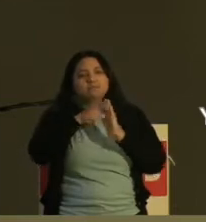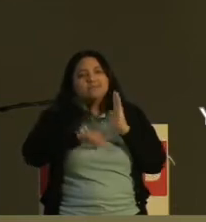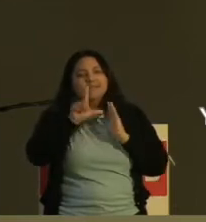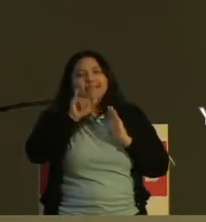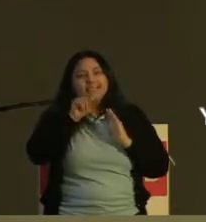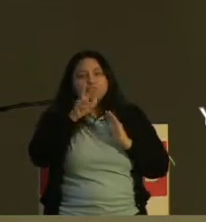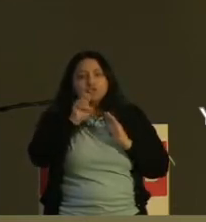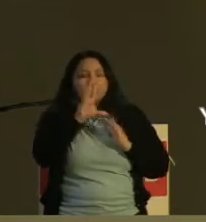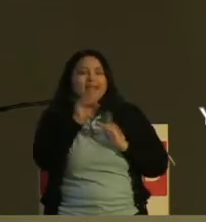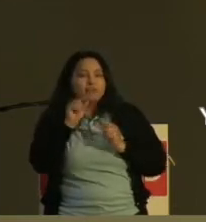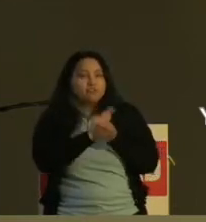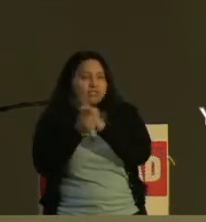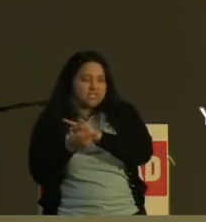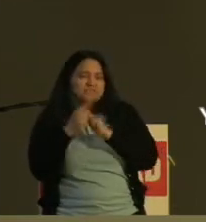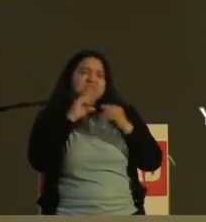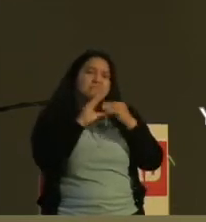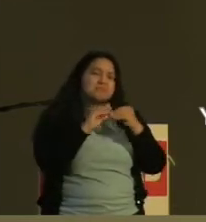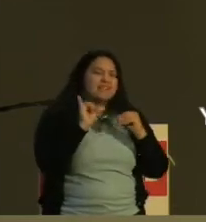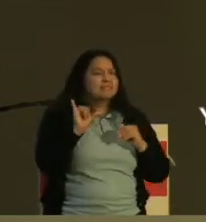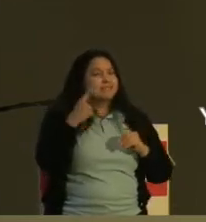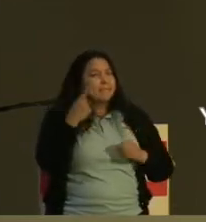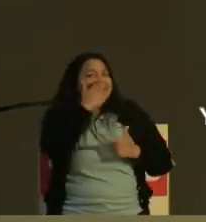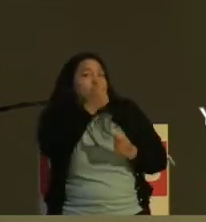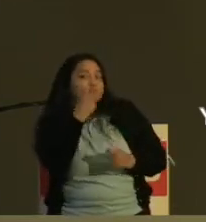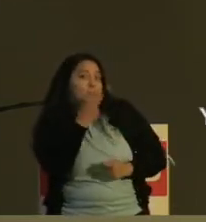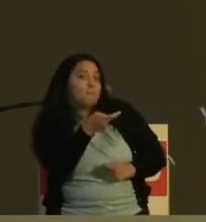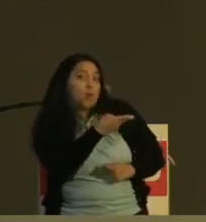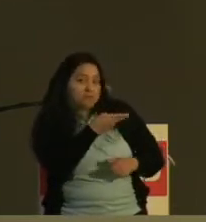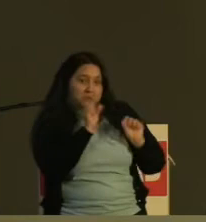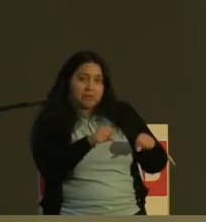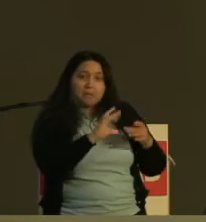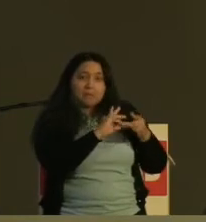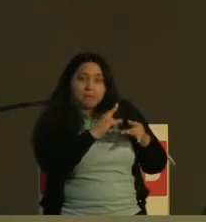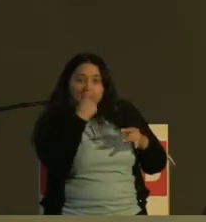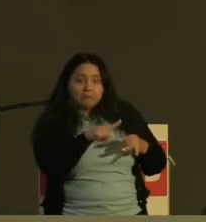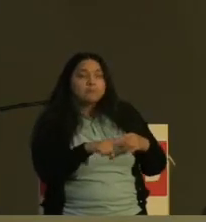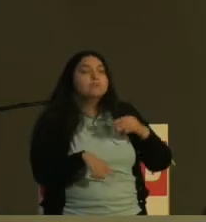following, which I think in a way might be interesting for both of you to comment on. He says,